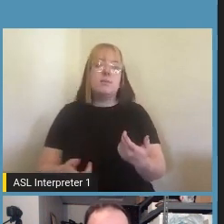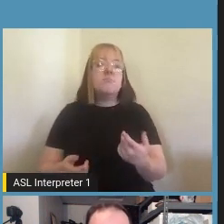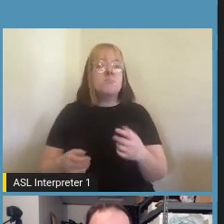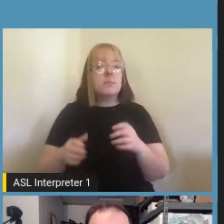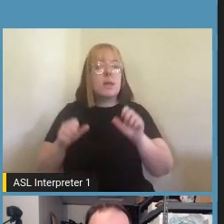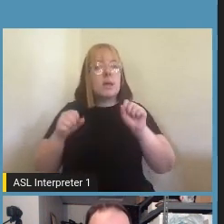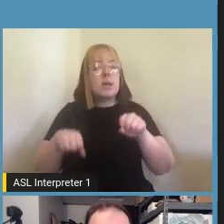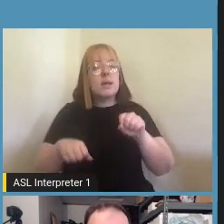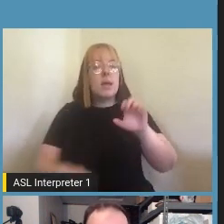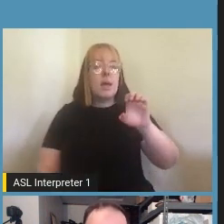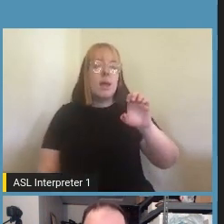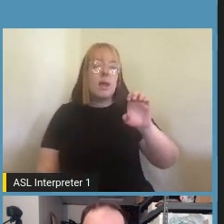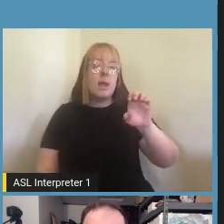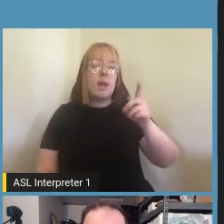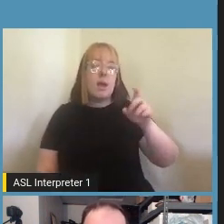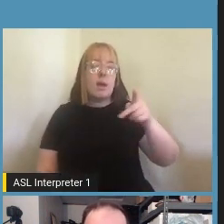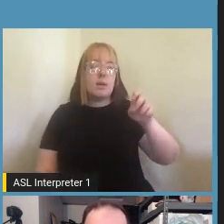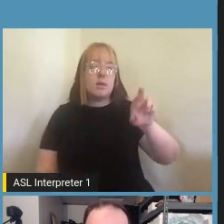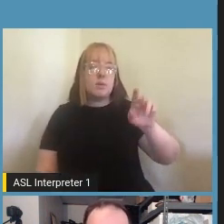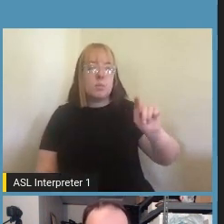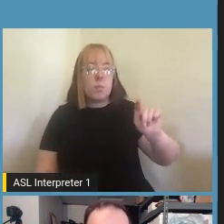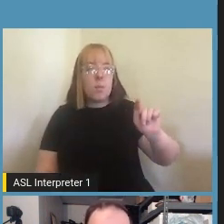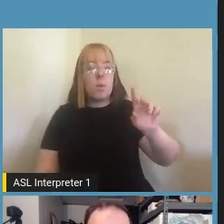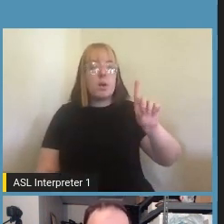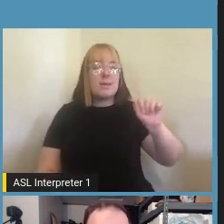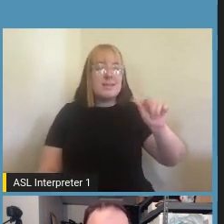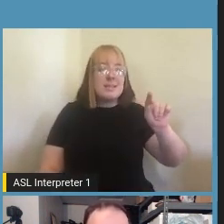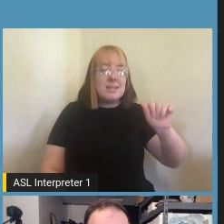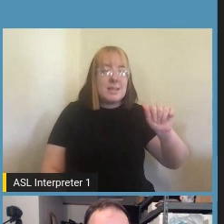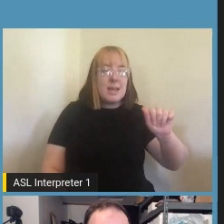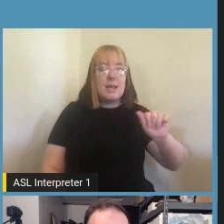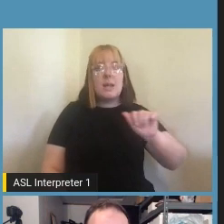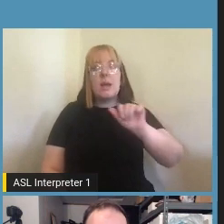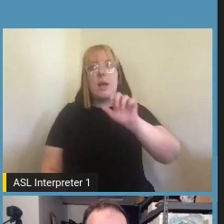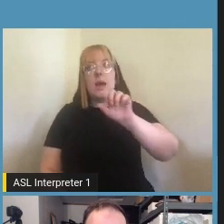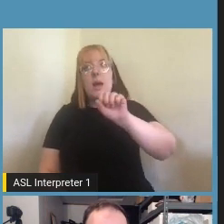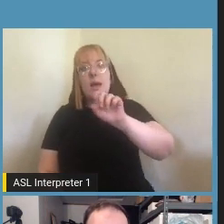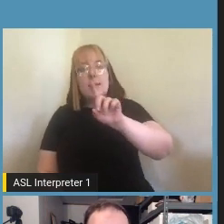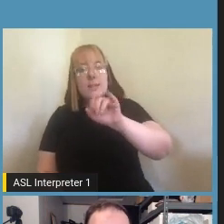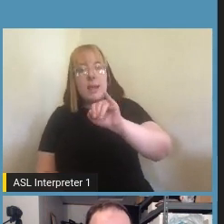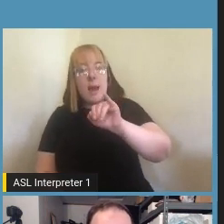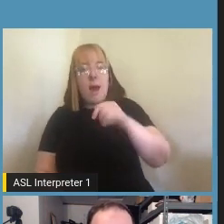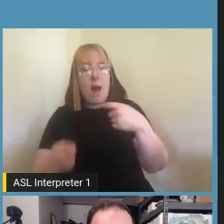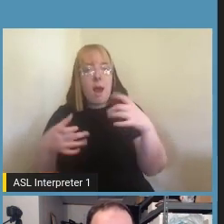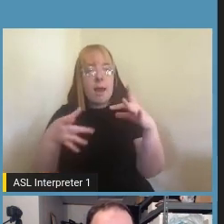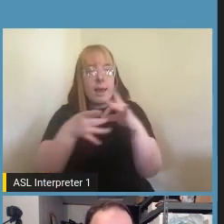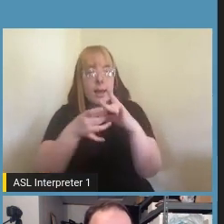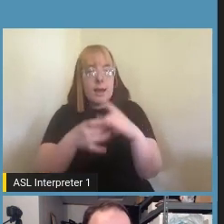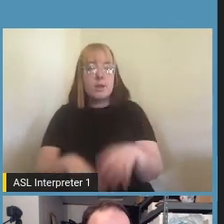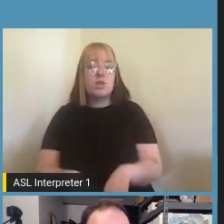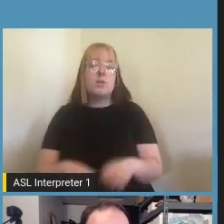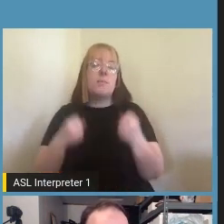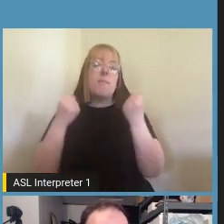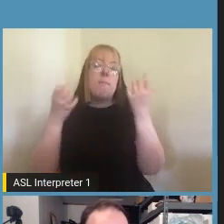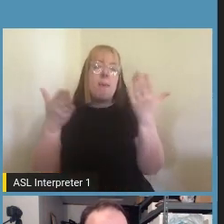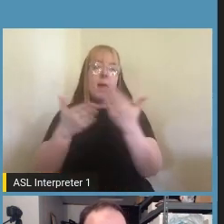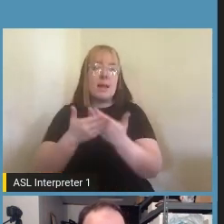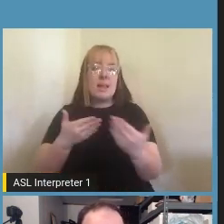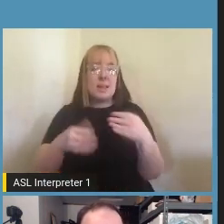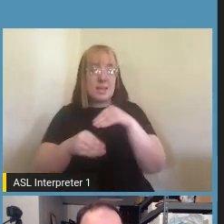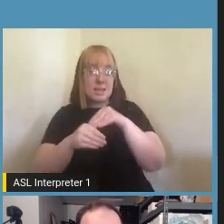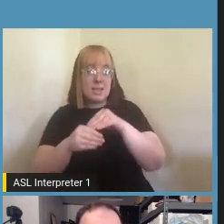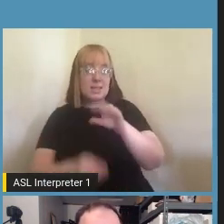know, data via an SDI connection. There's a lot of things that you can do in a cinema camera to tweak the